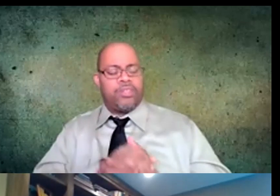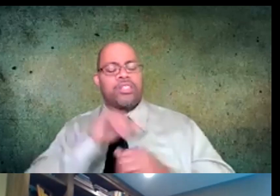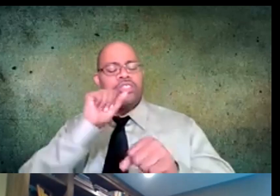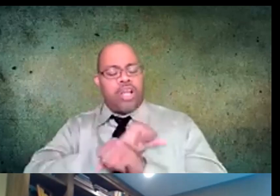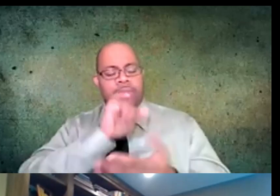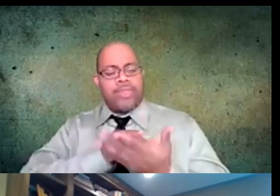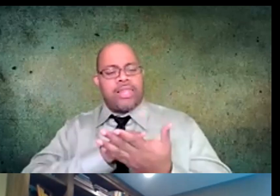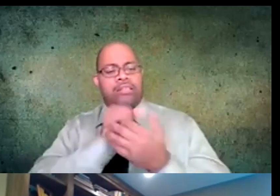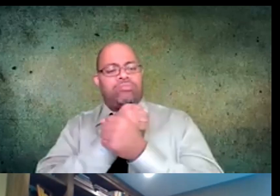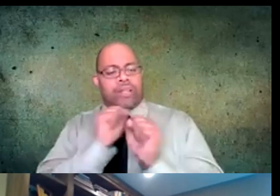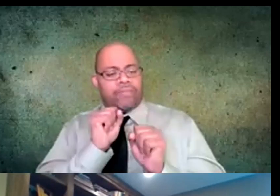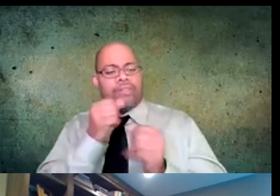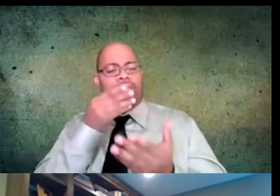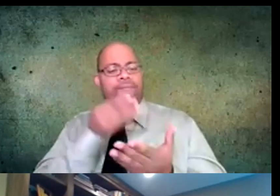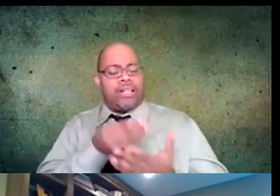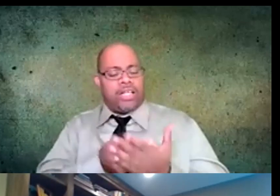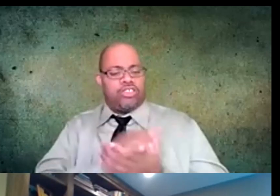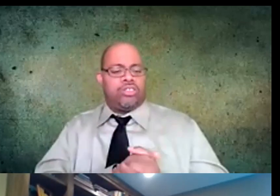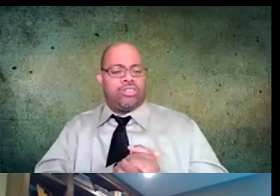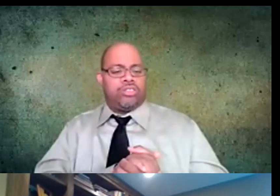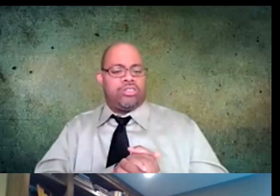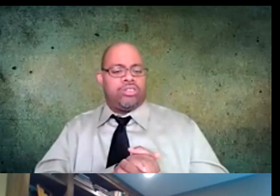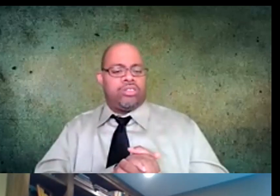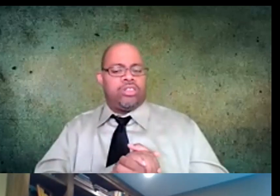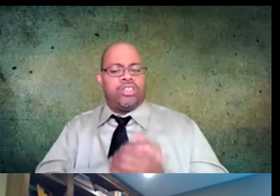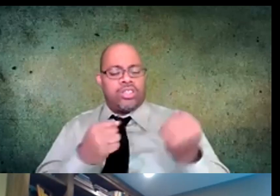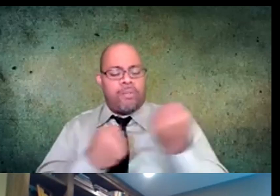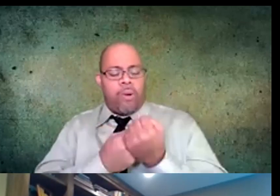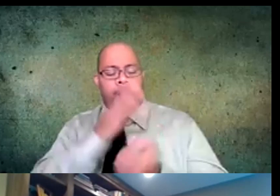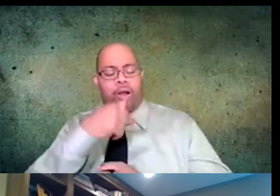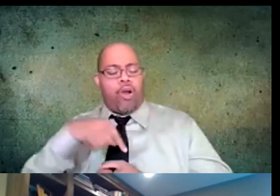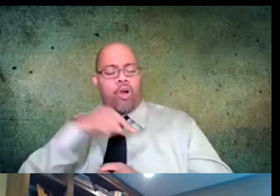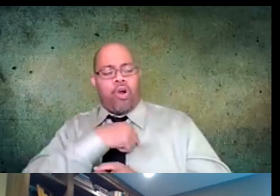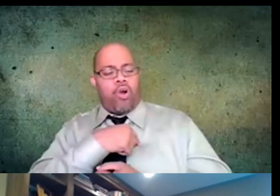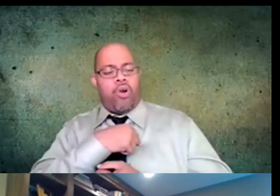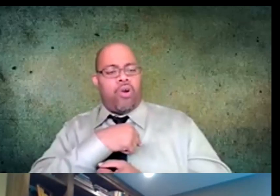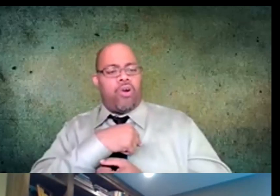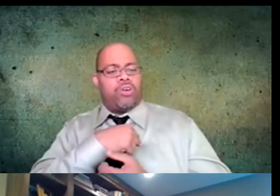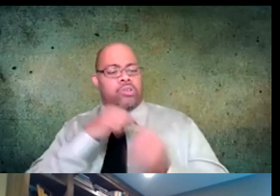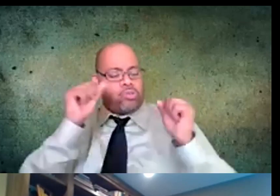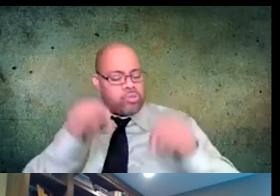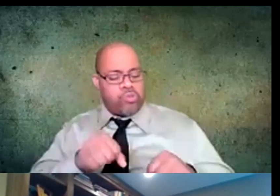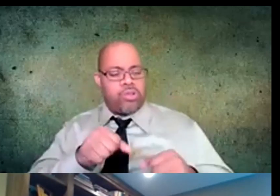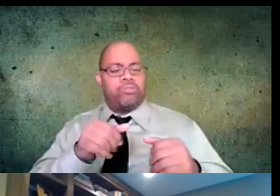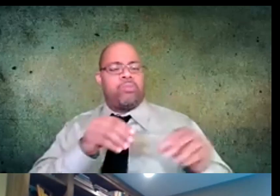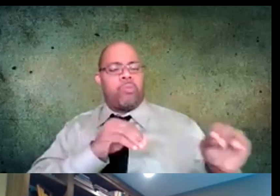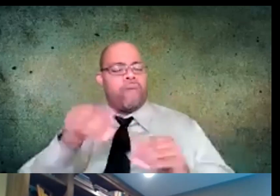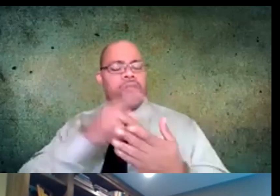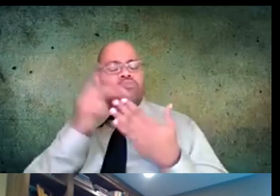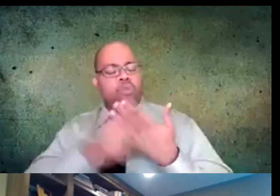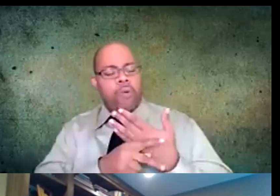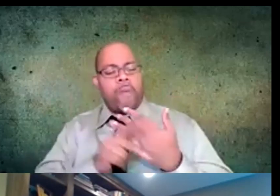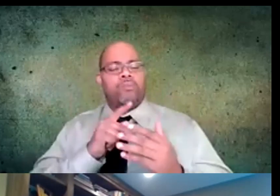is securely financially supported by our funding, that we could actually move these programs,